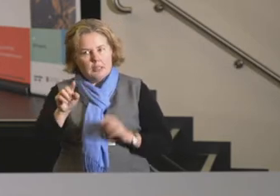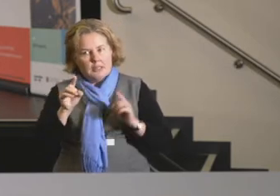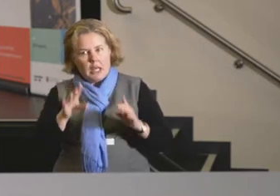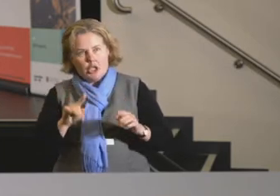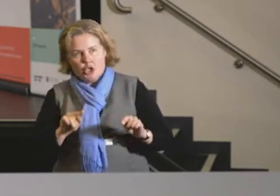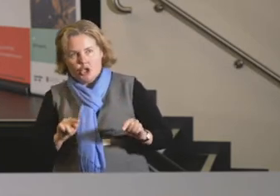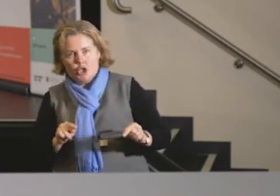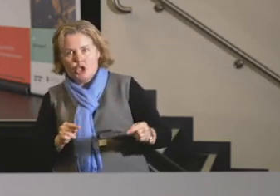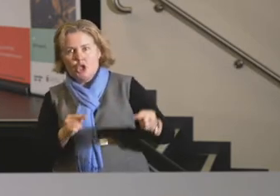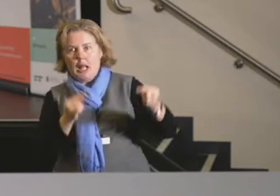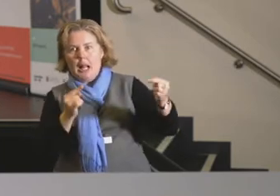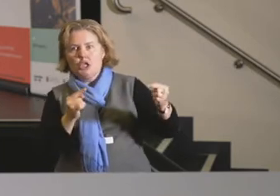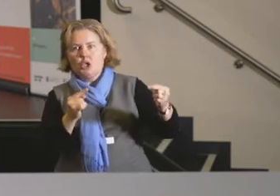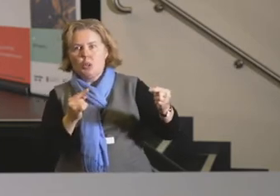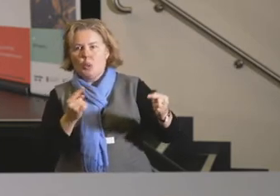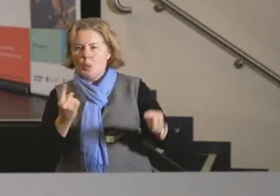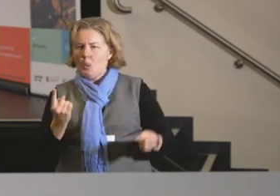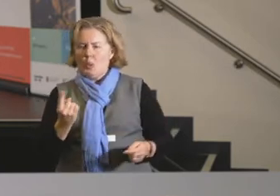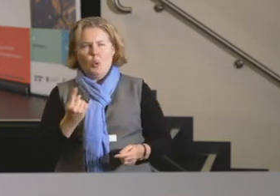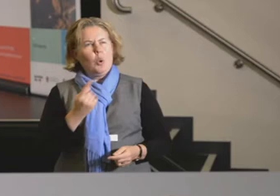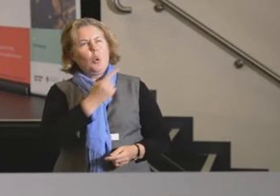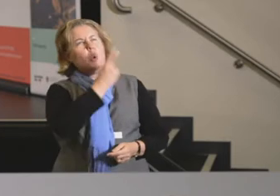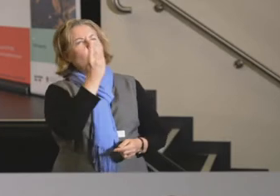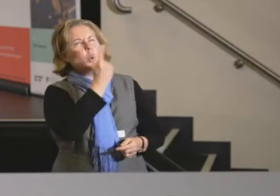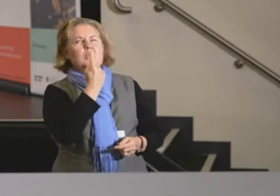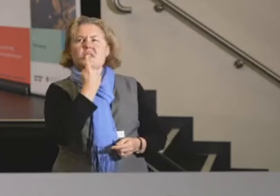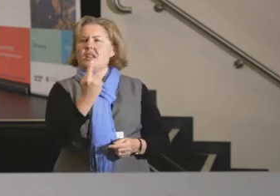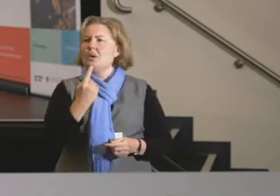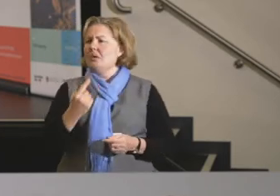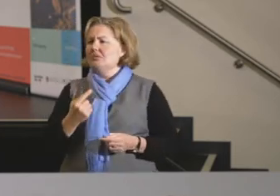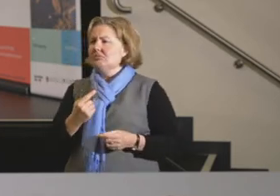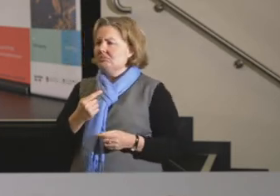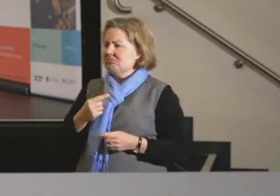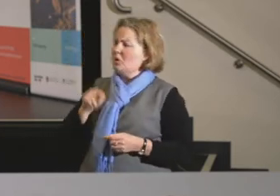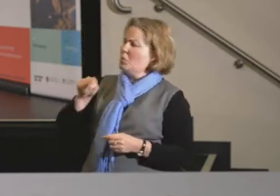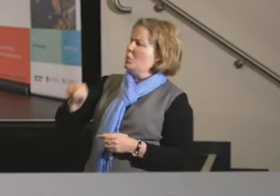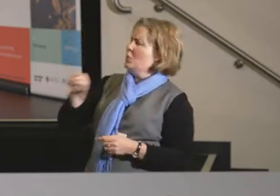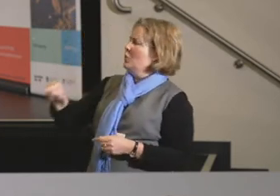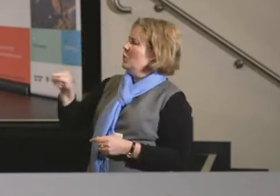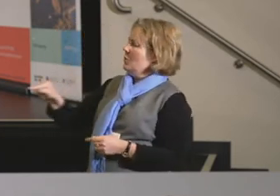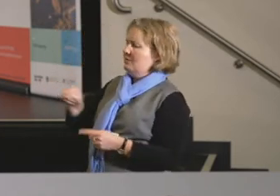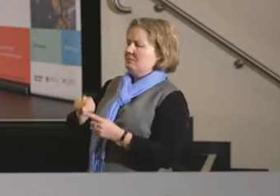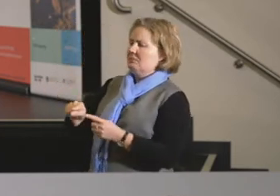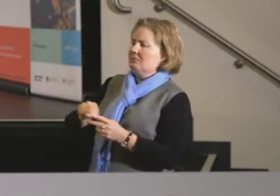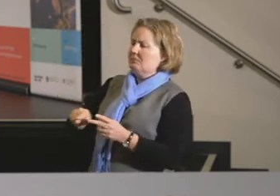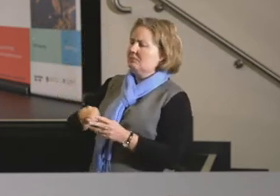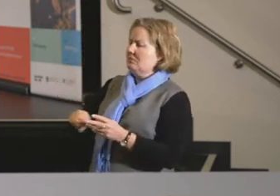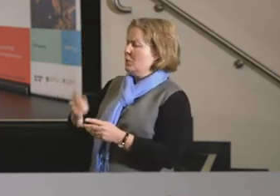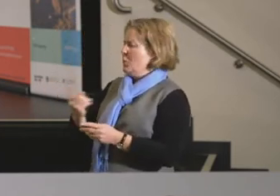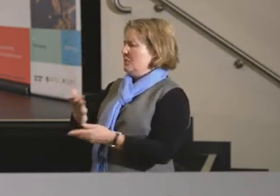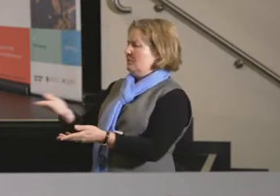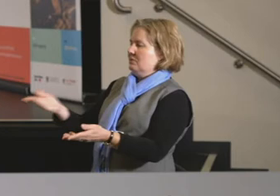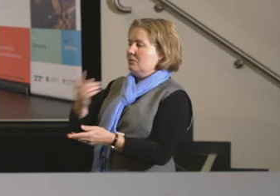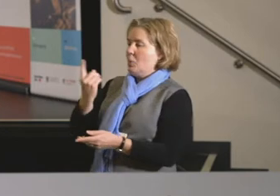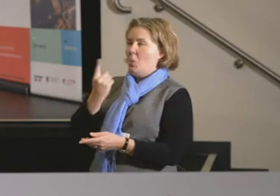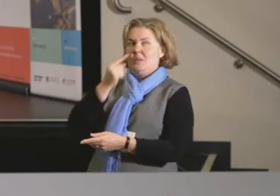challenge who is defining who we are, right? Because I think that is the other